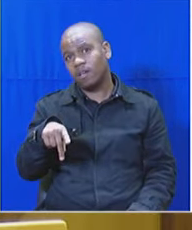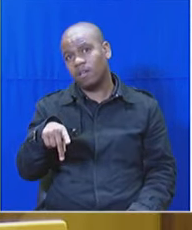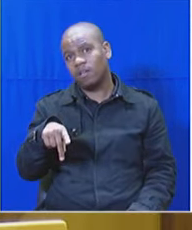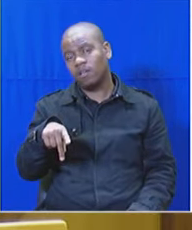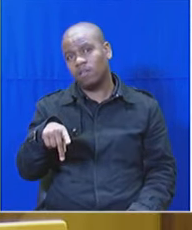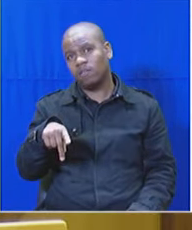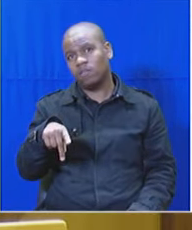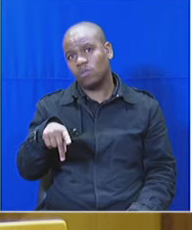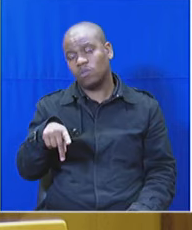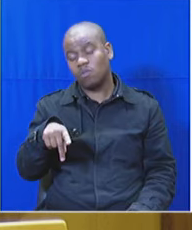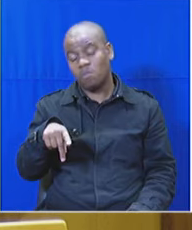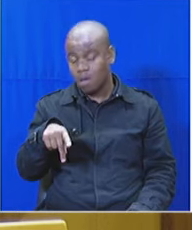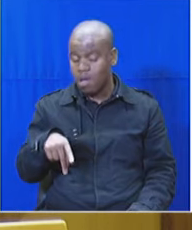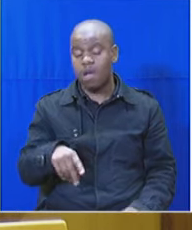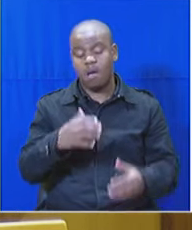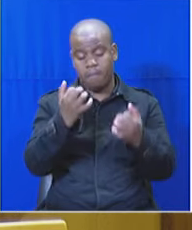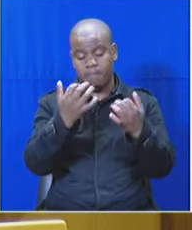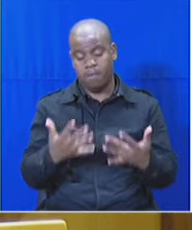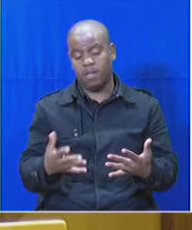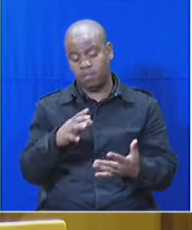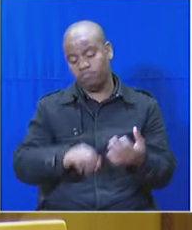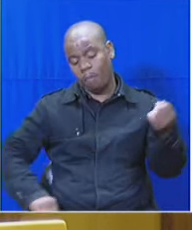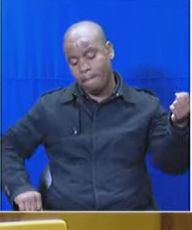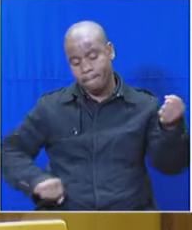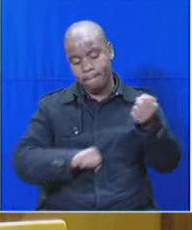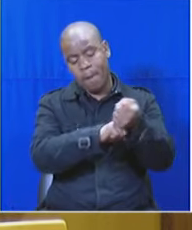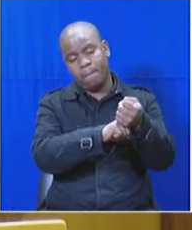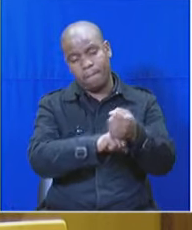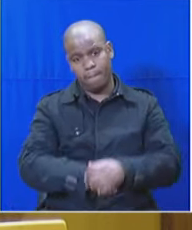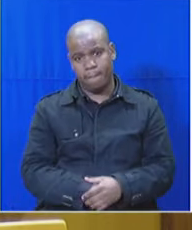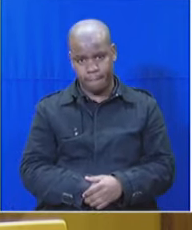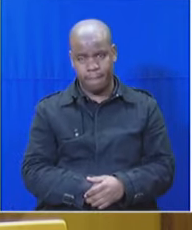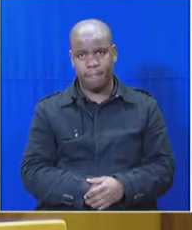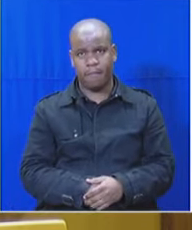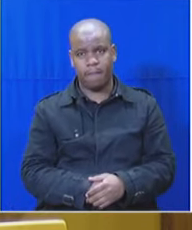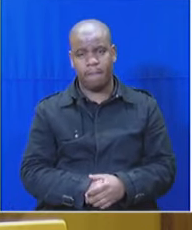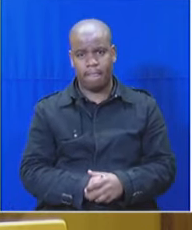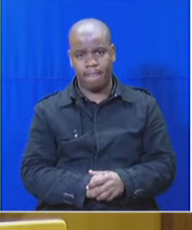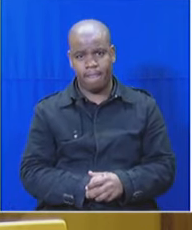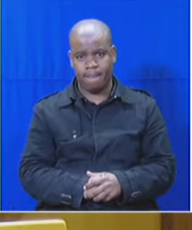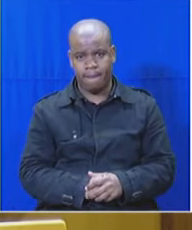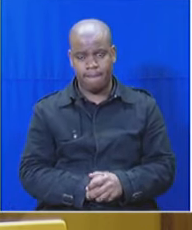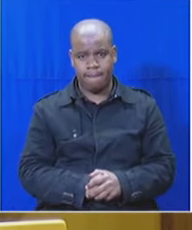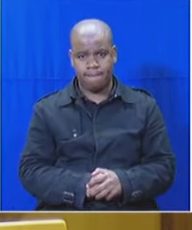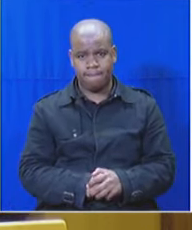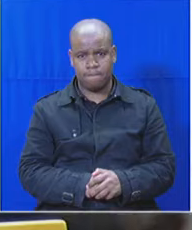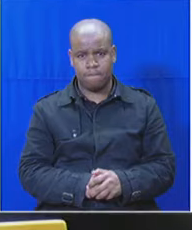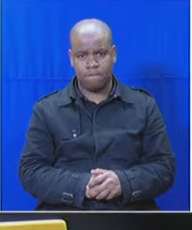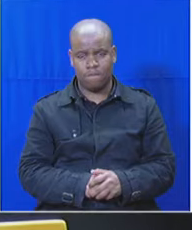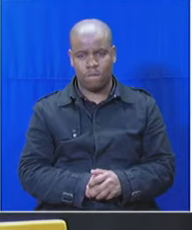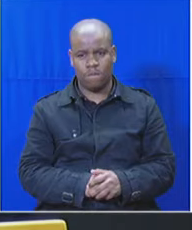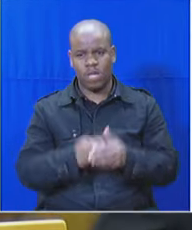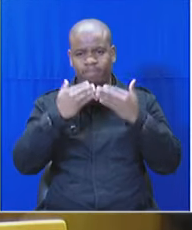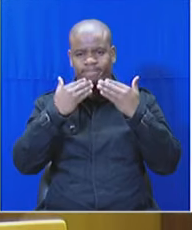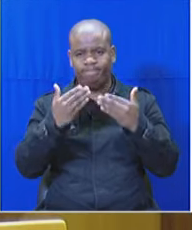characteristically will support the budget vote. Thank you. Thank you. Thank you, Honourable